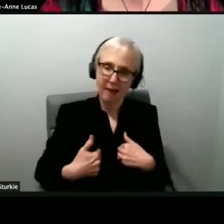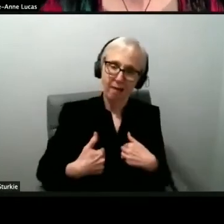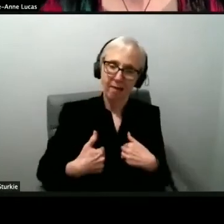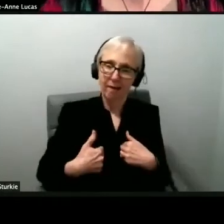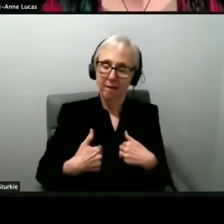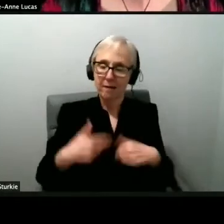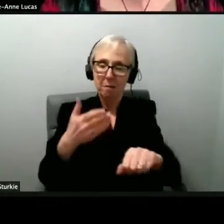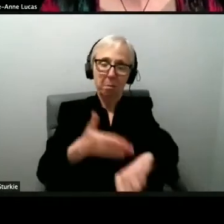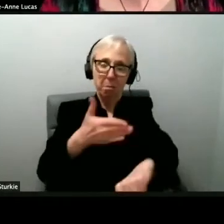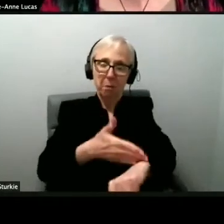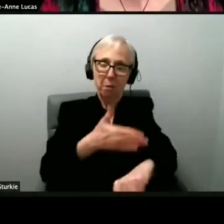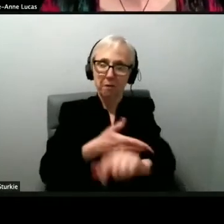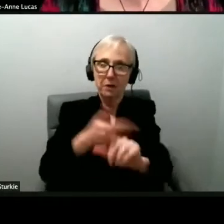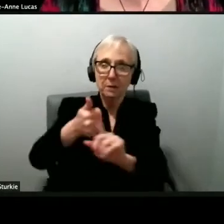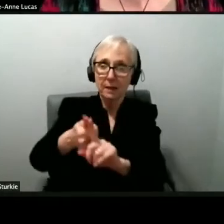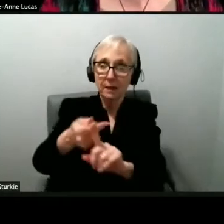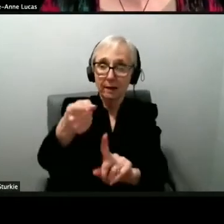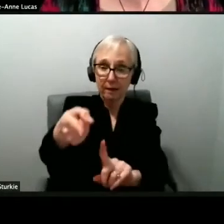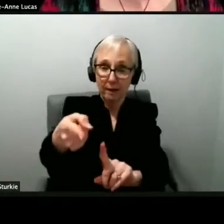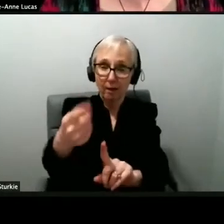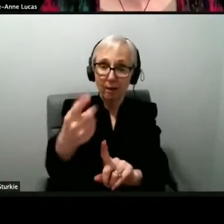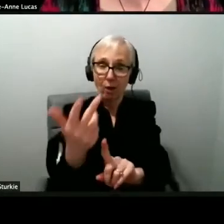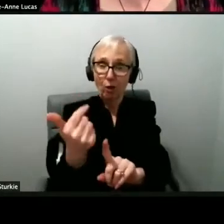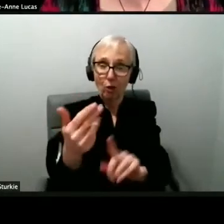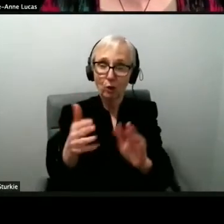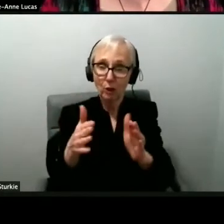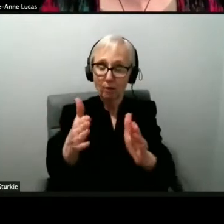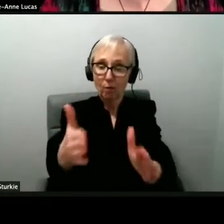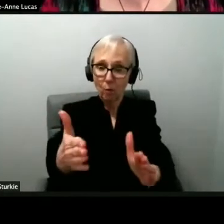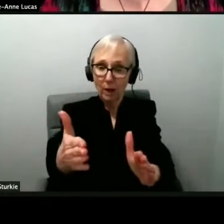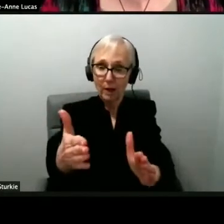better person. So here you go. We've got 13 ways